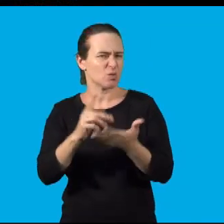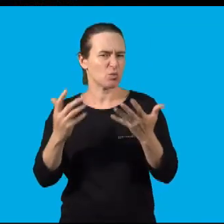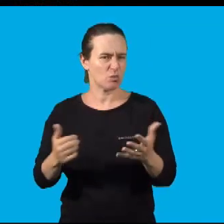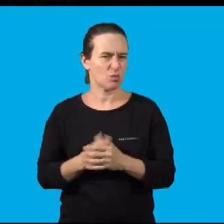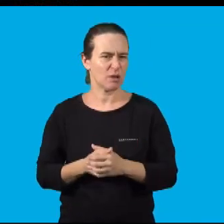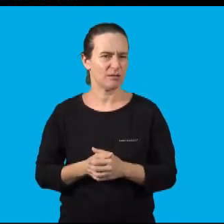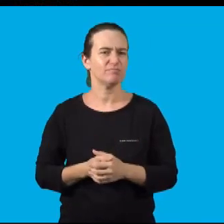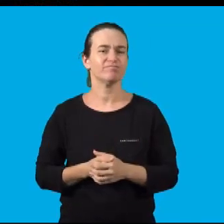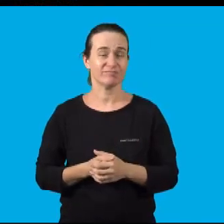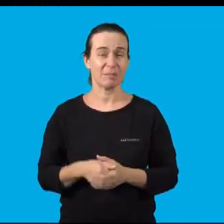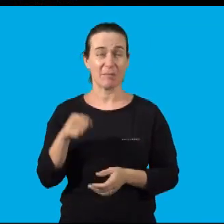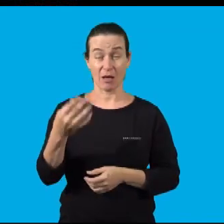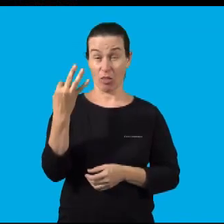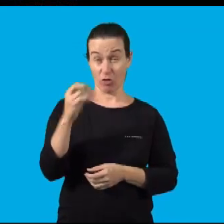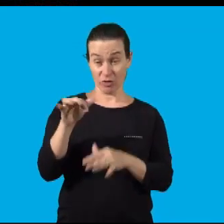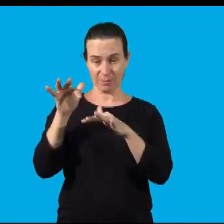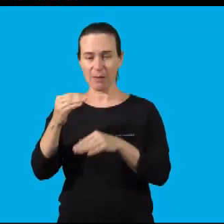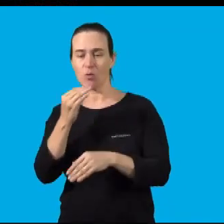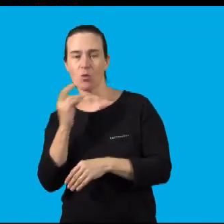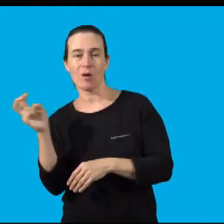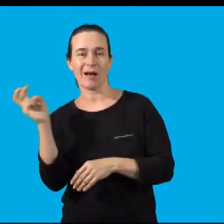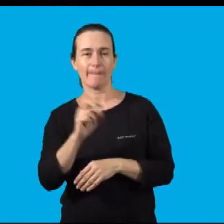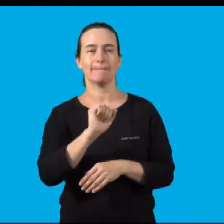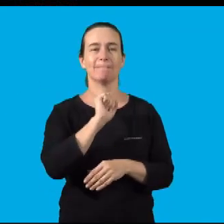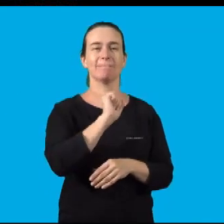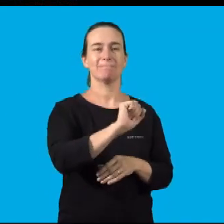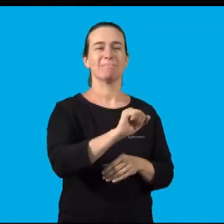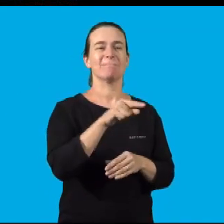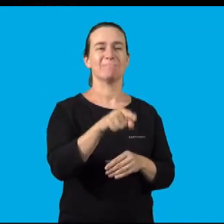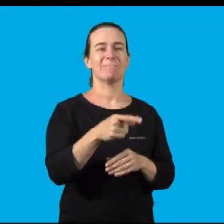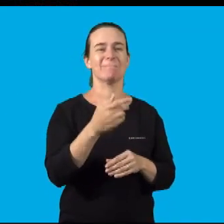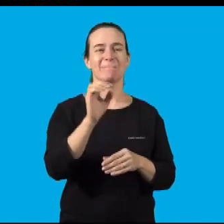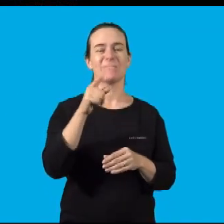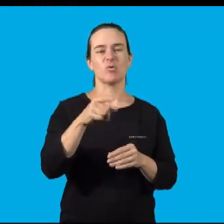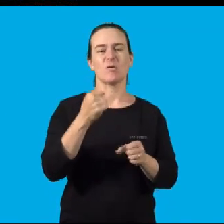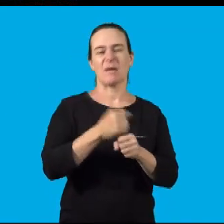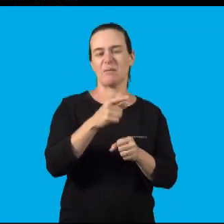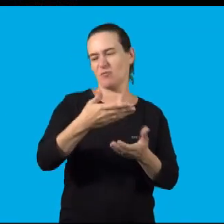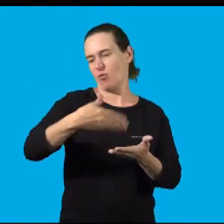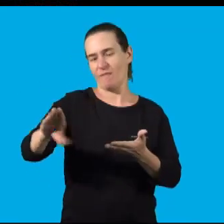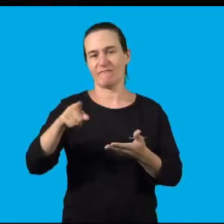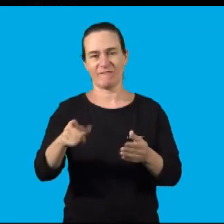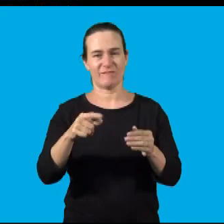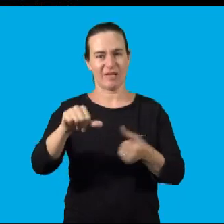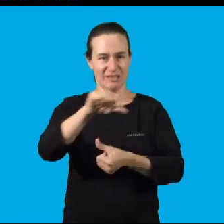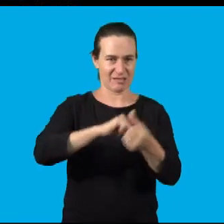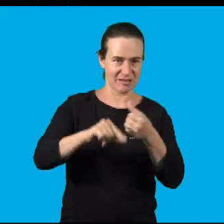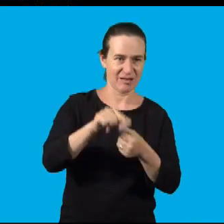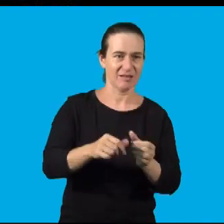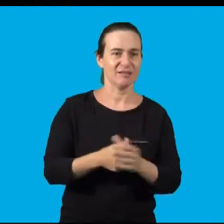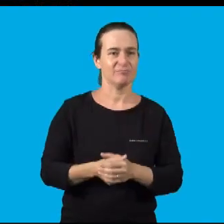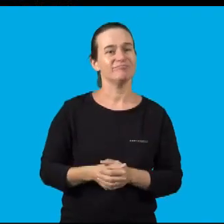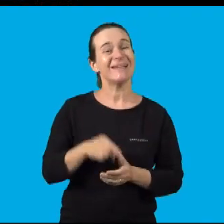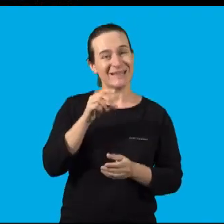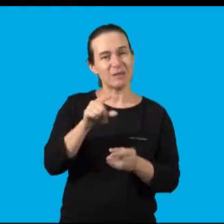evidenced by the mere 30 people who attended Proctor's excommunication at the end of the play. This quality is similar to that